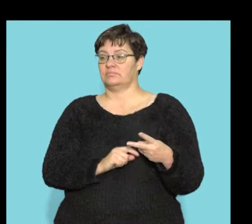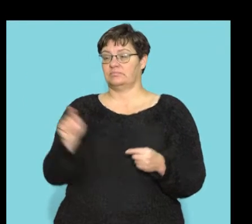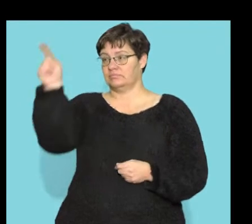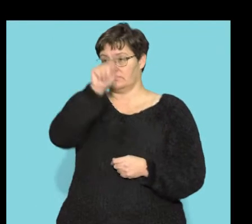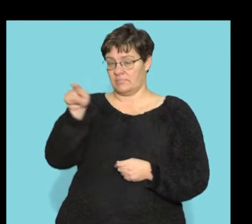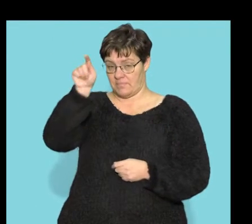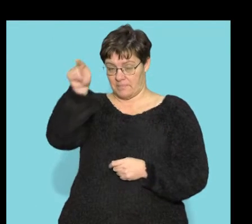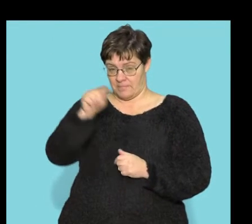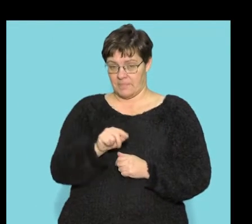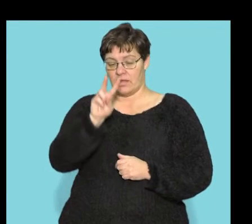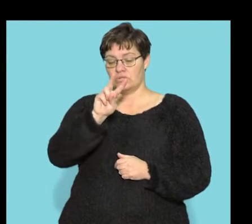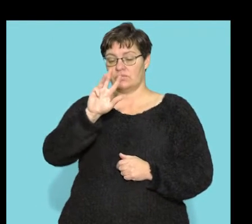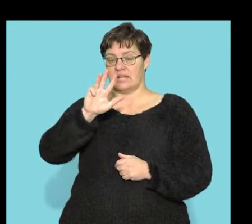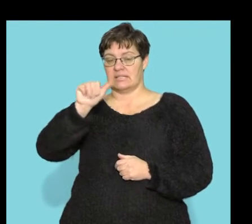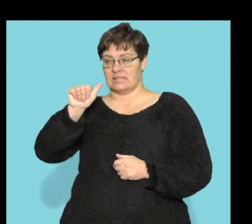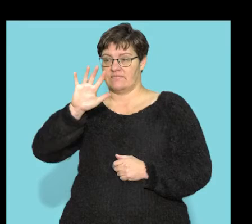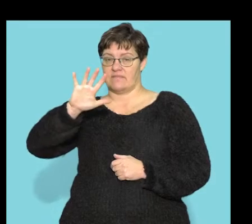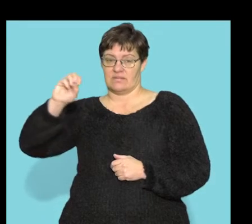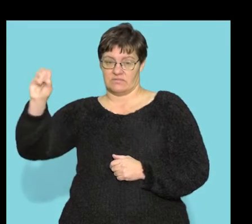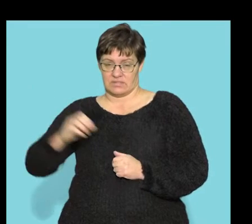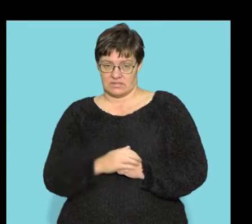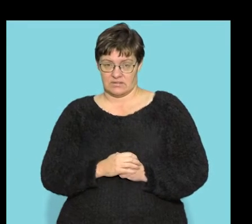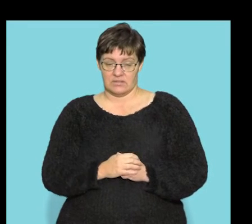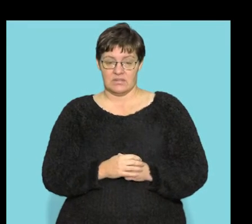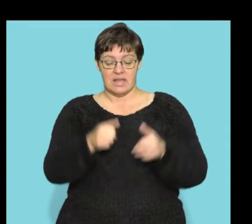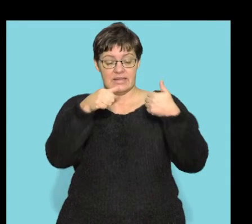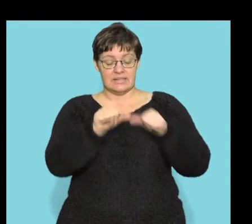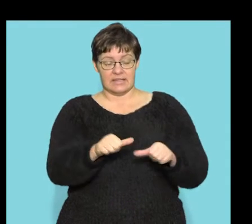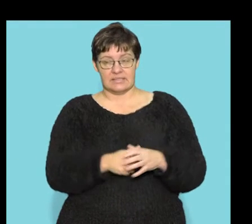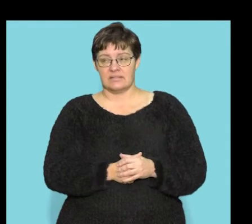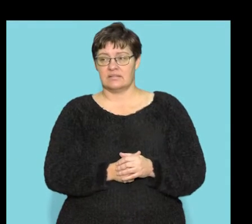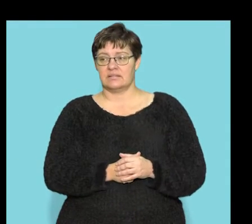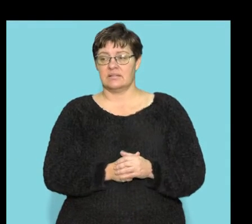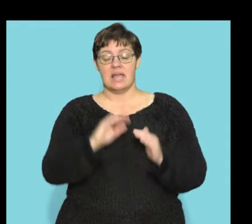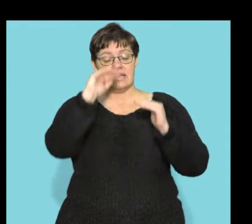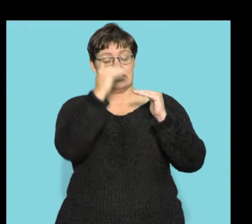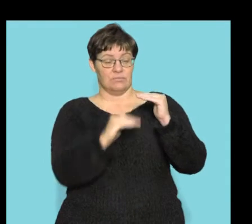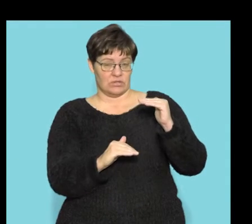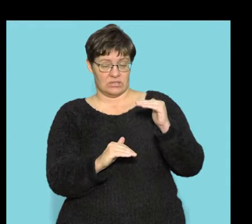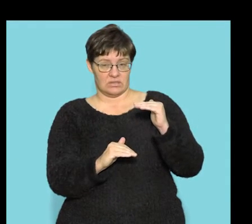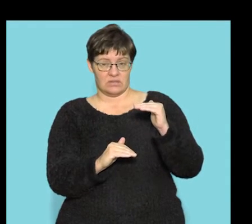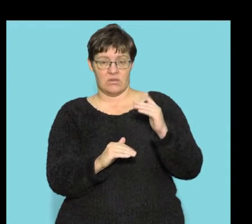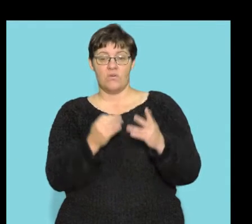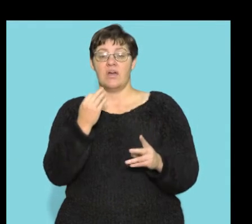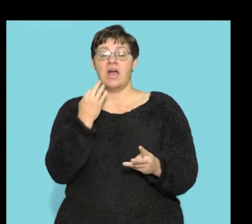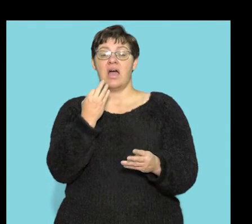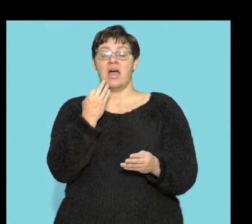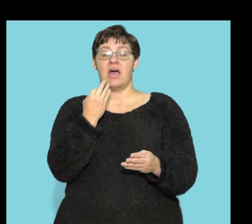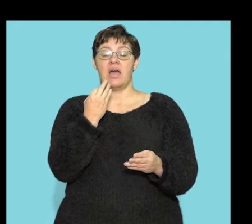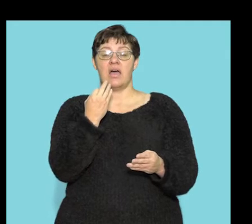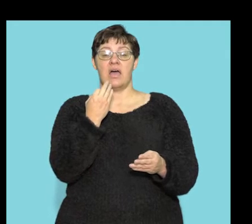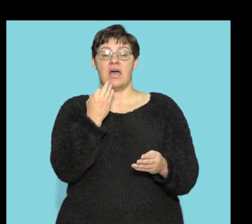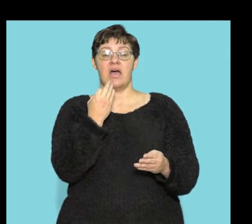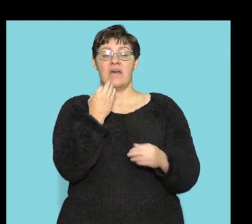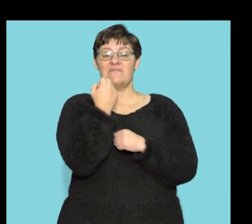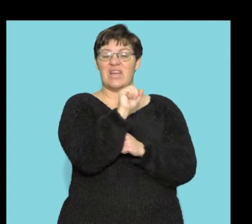there we go, 296,500. The next one we have here is depreciation on factory plant.